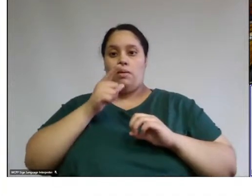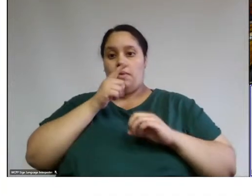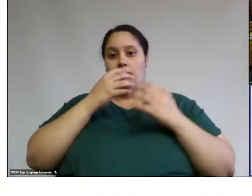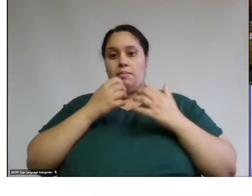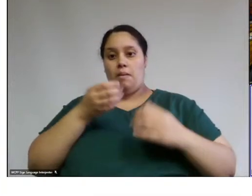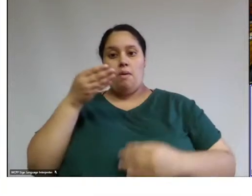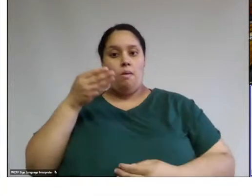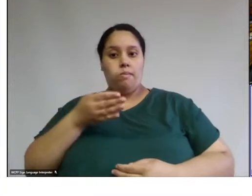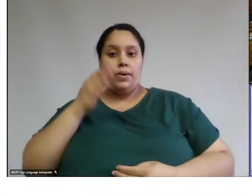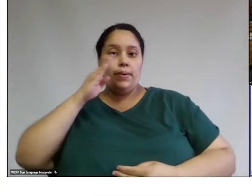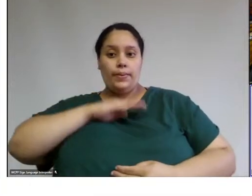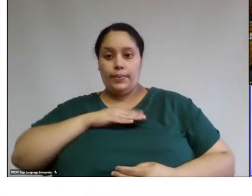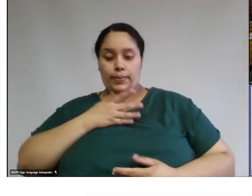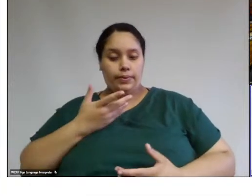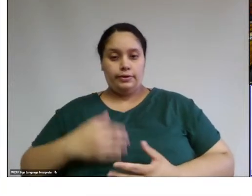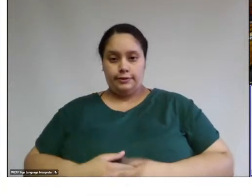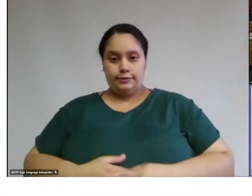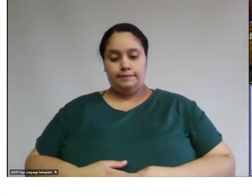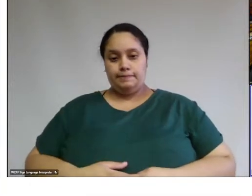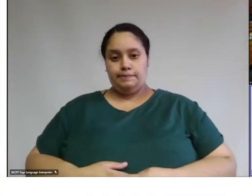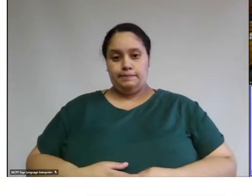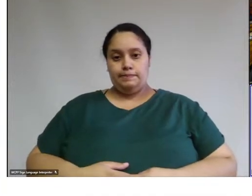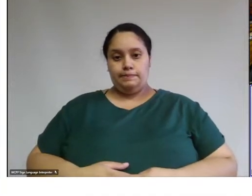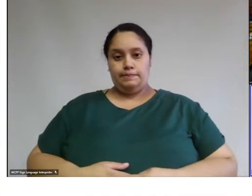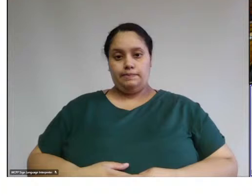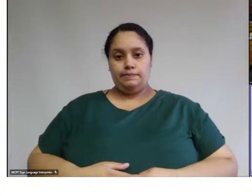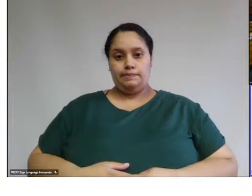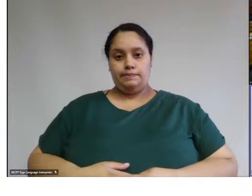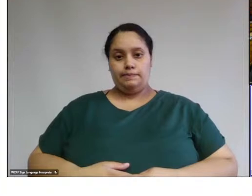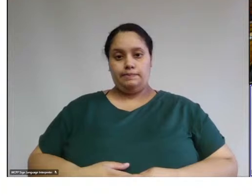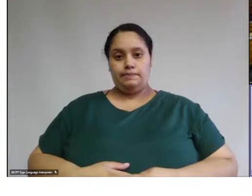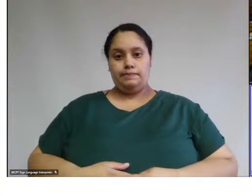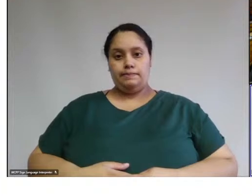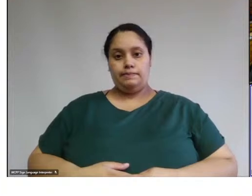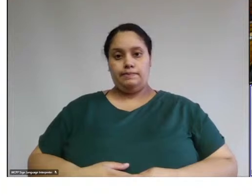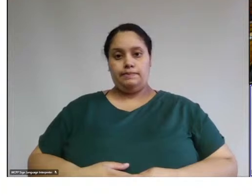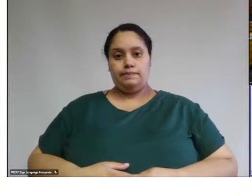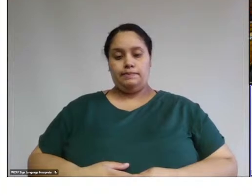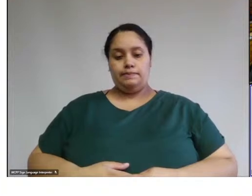attendance. Now, honorable members,